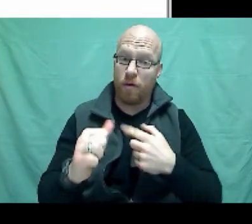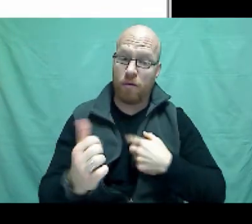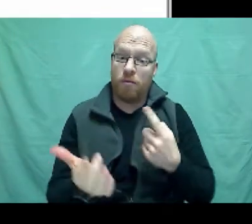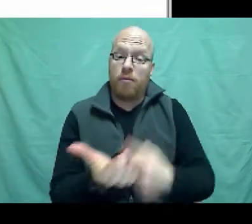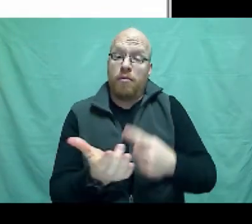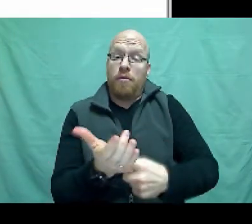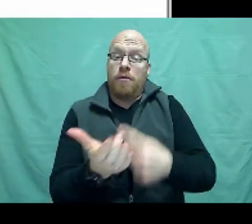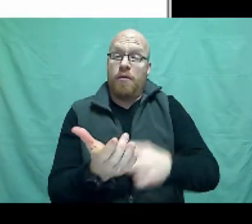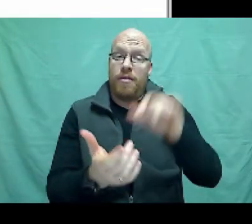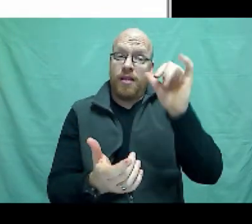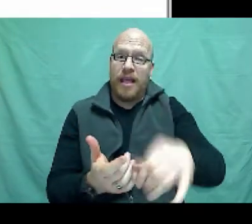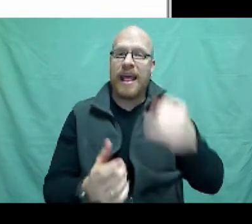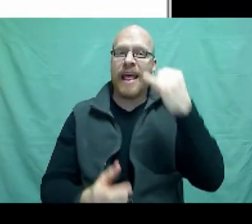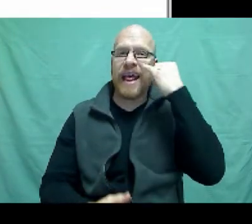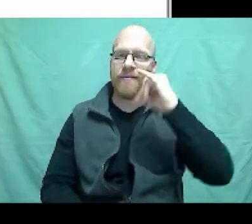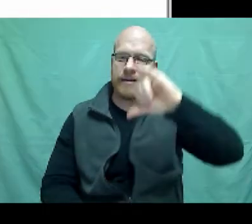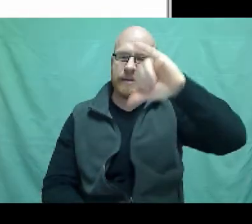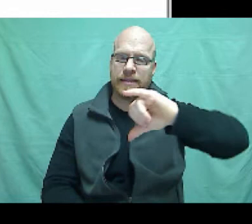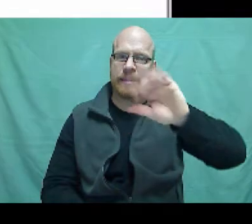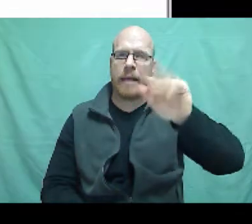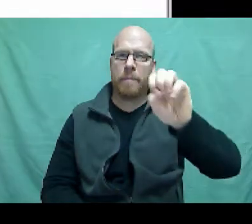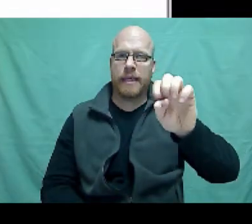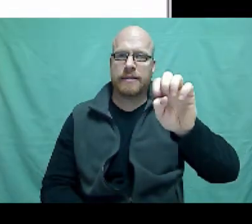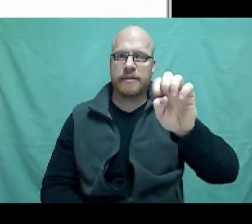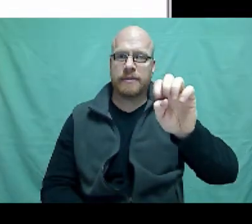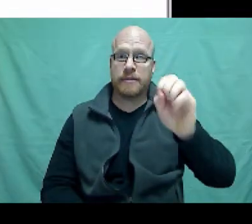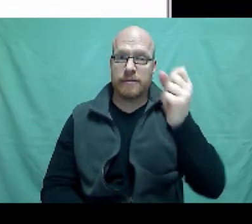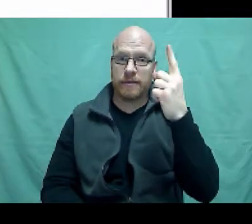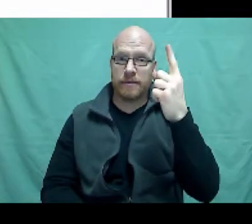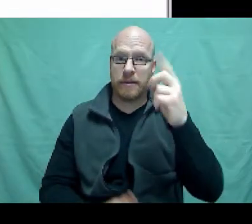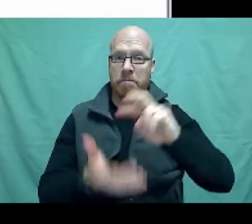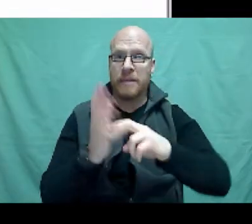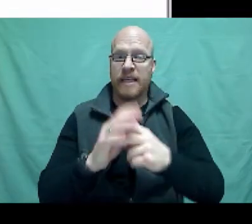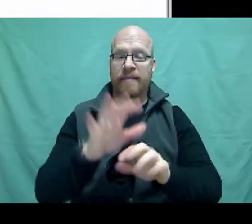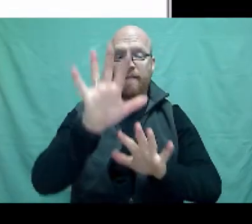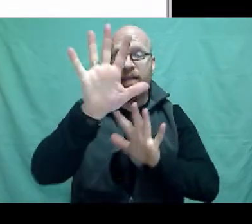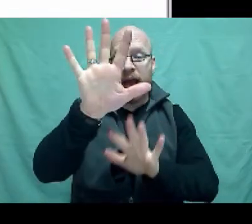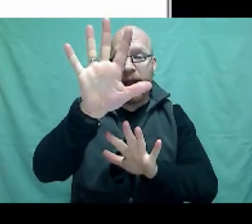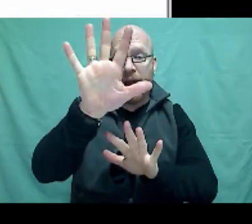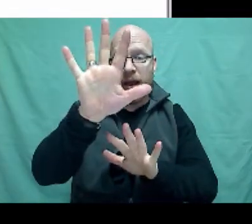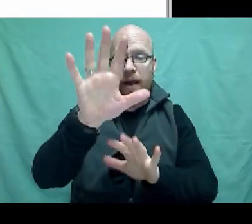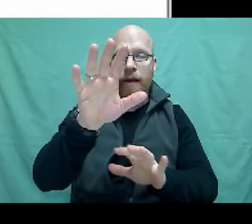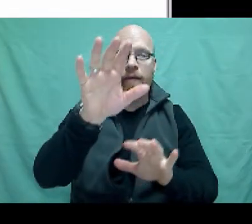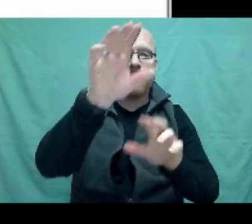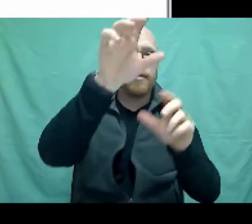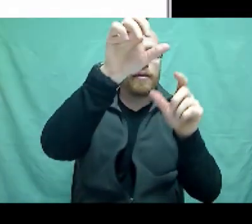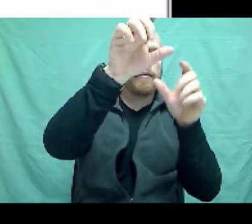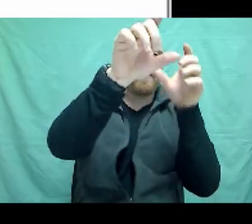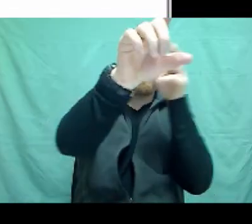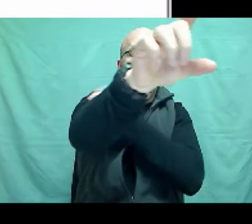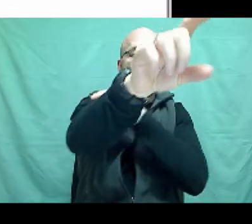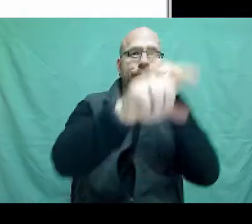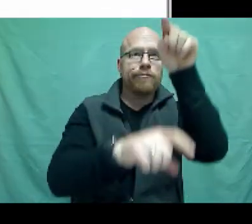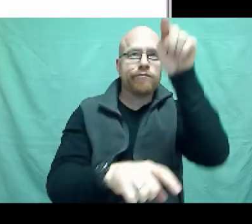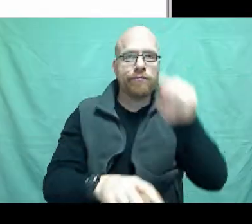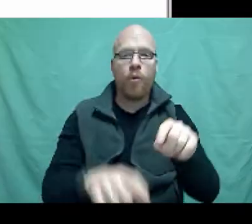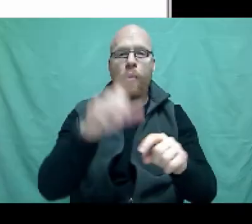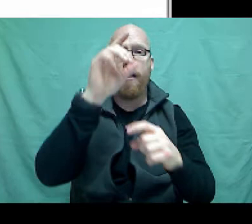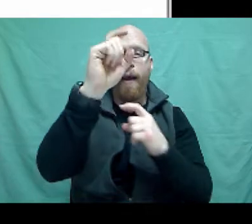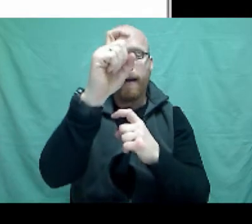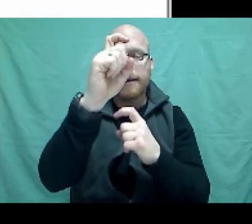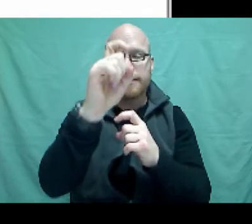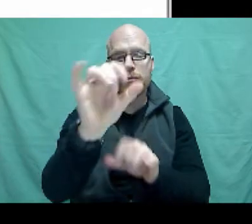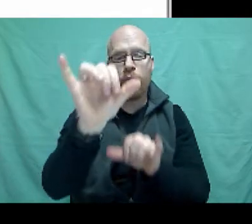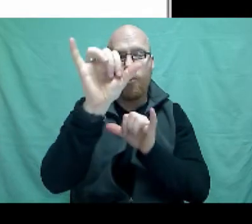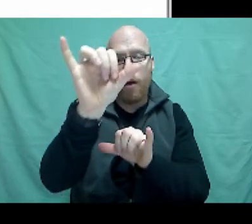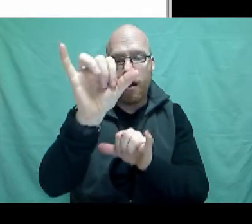do we do? Well, we have to discuss. The first issue is they have to have the same base. If it's 5 over